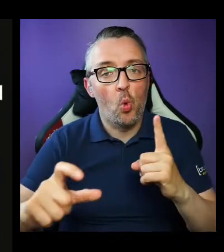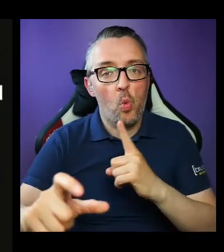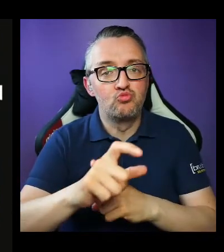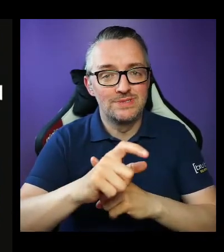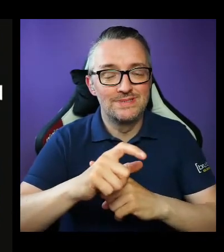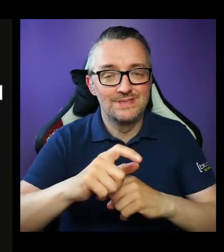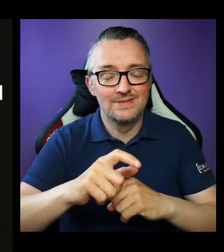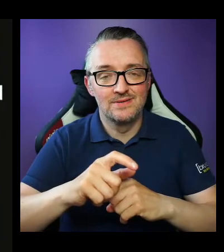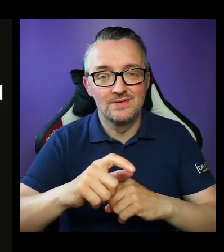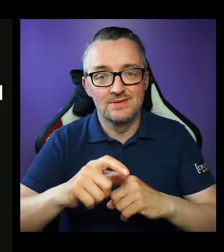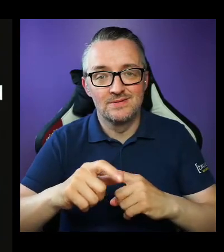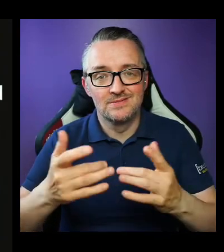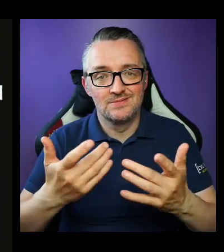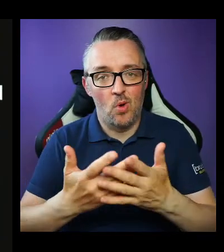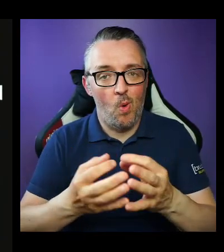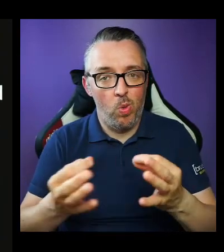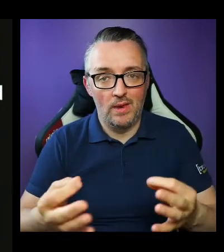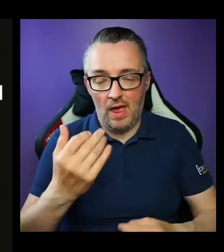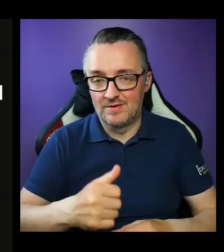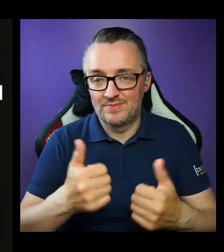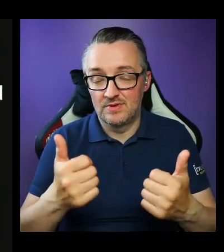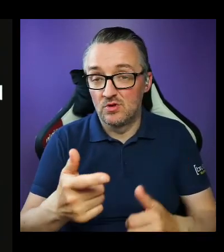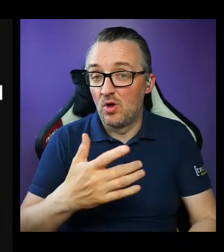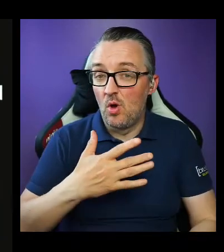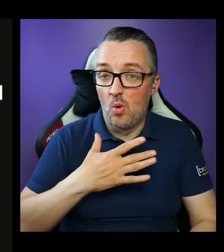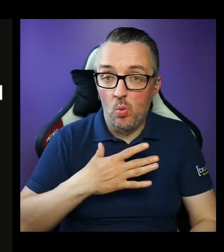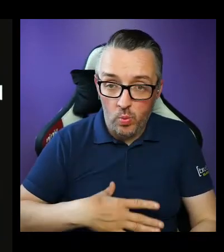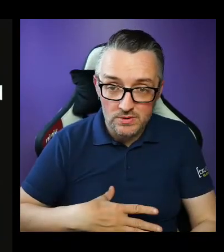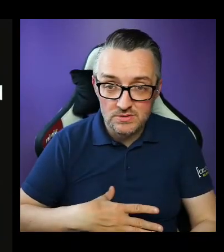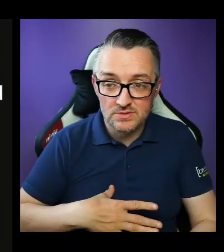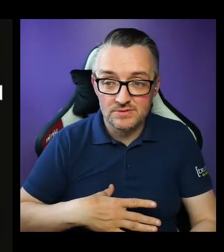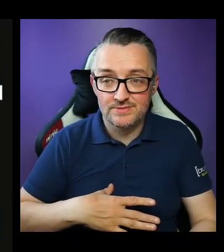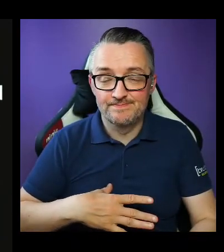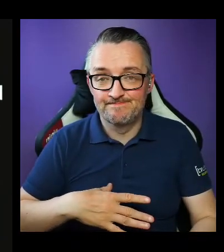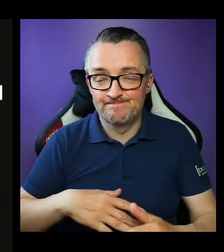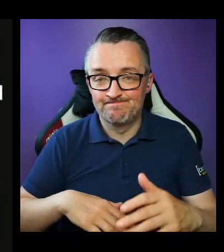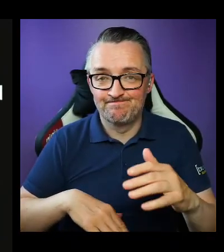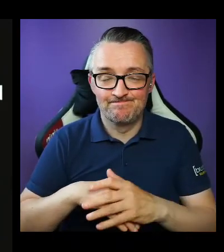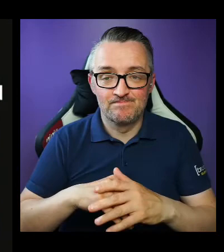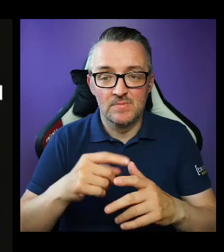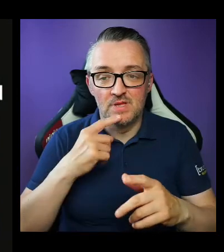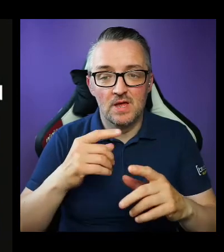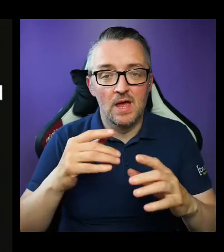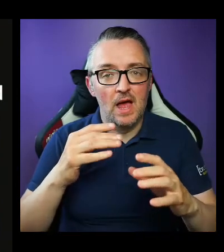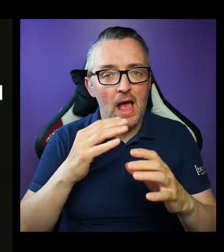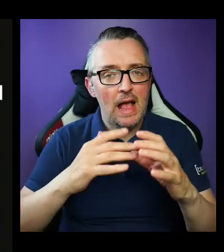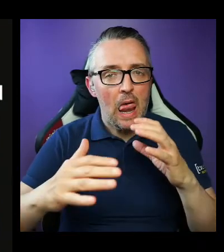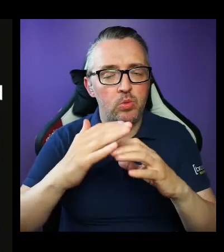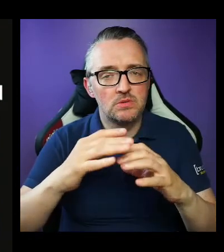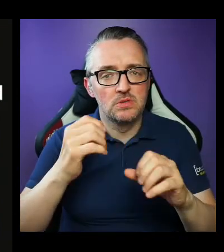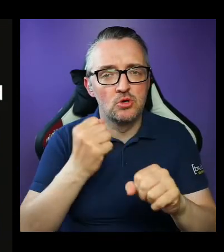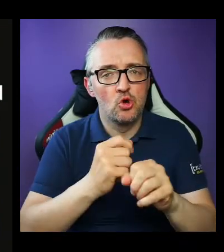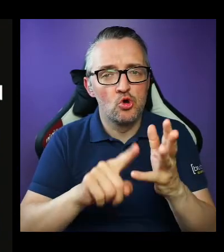to AWS. I would say if you want to really go in all the details, Cloud Guru offers a lot